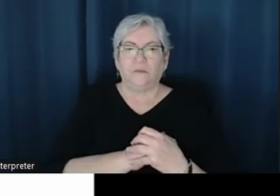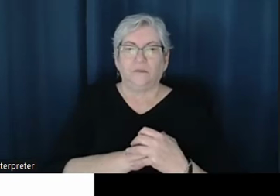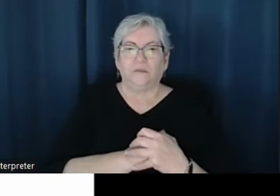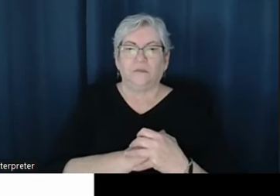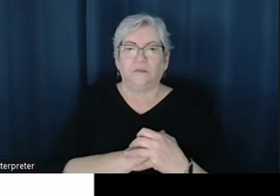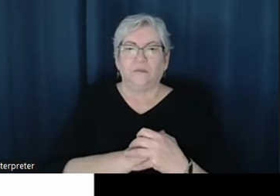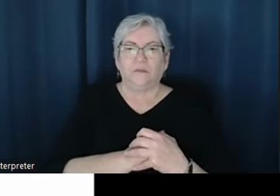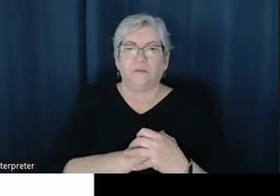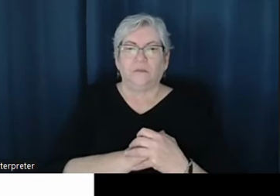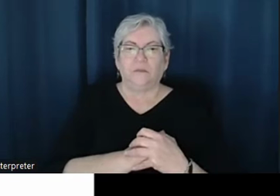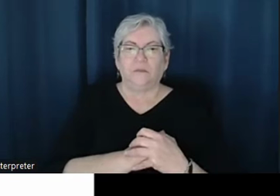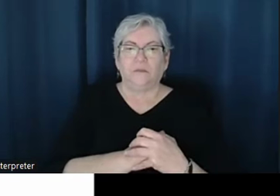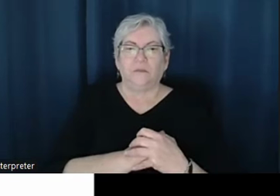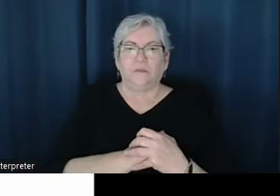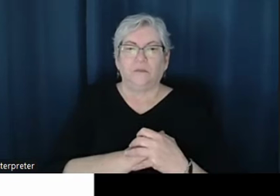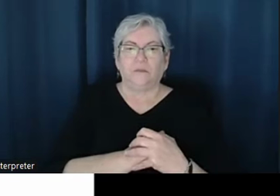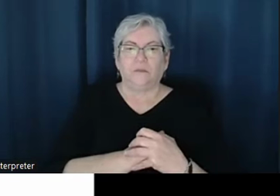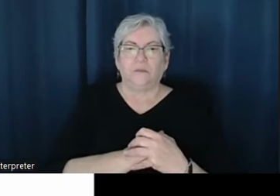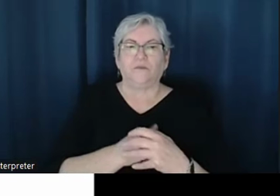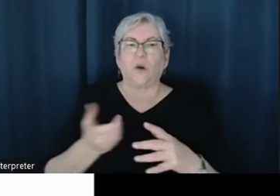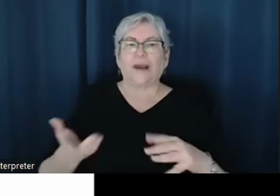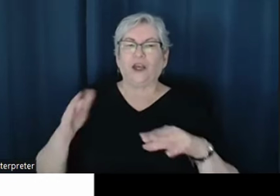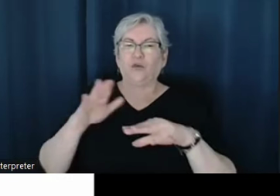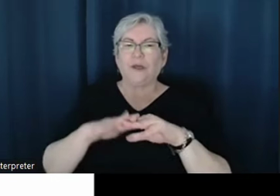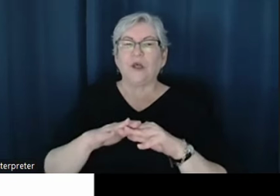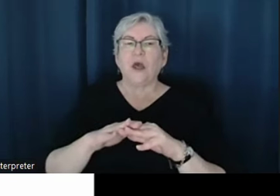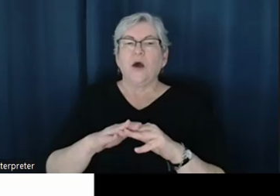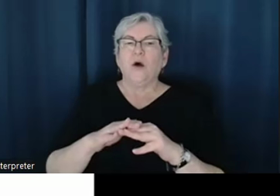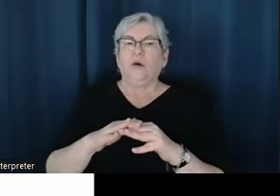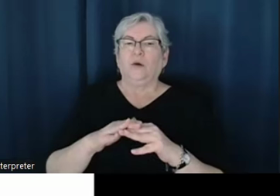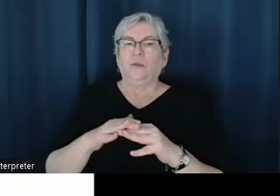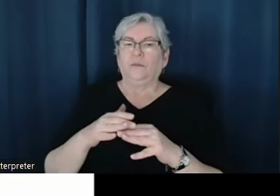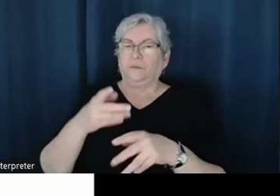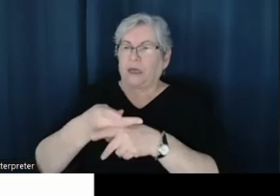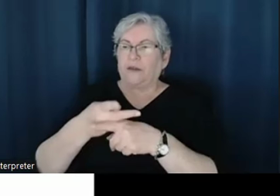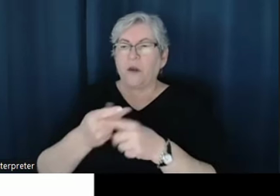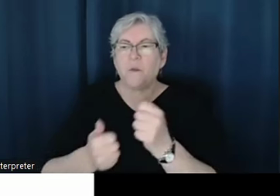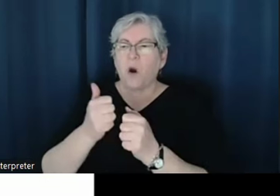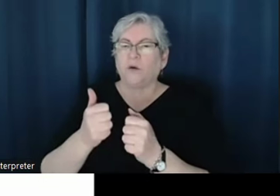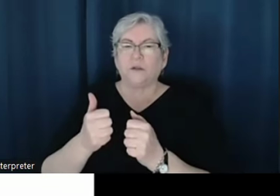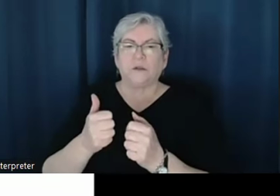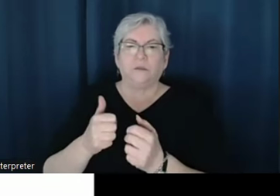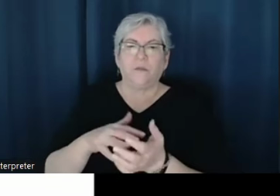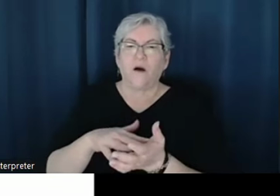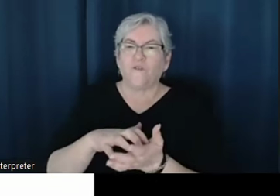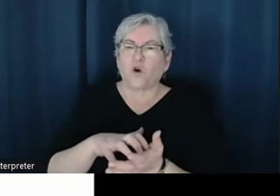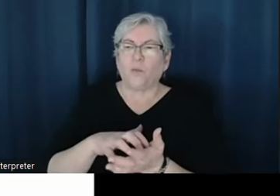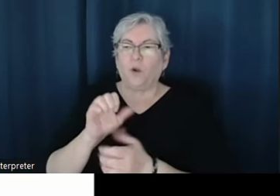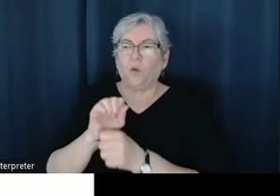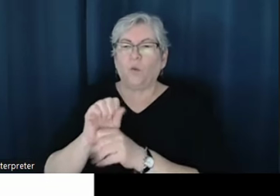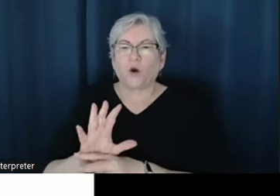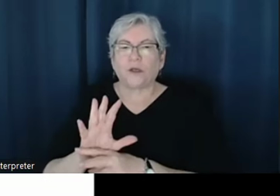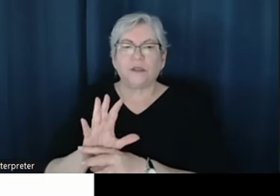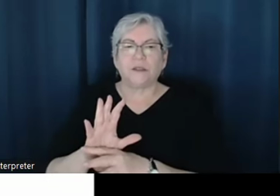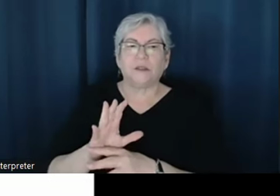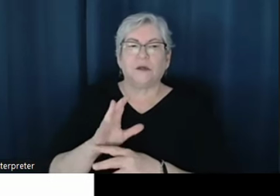There we go. To increase the focus of serving our most vulnerable workers, including low-income adults and youth with